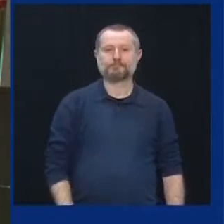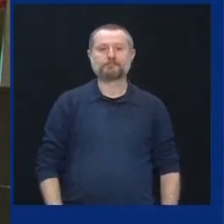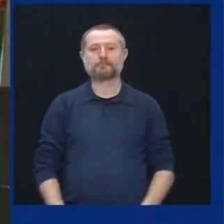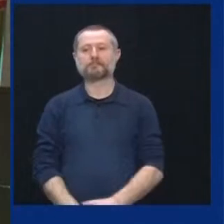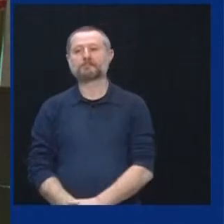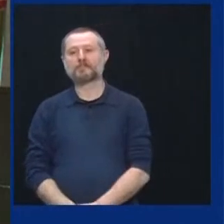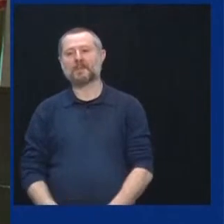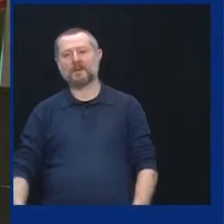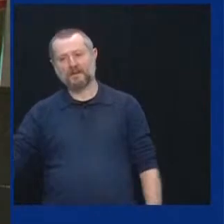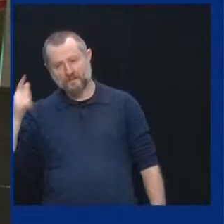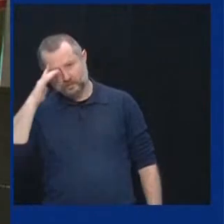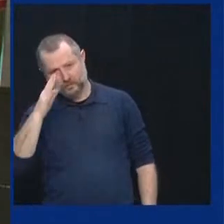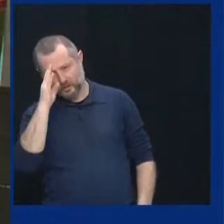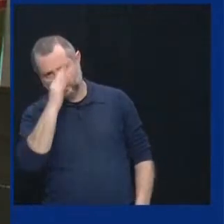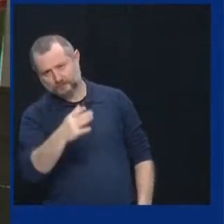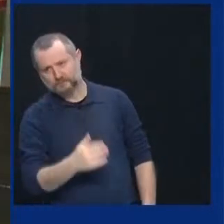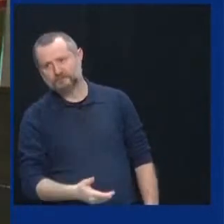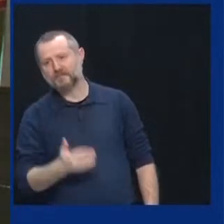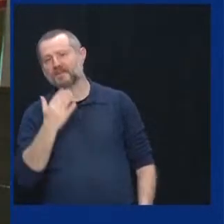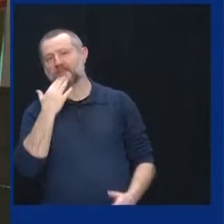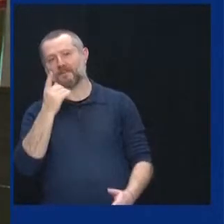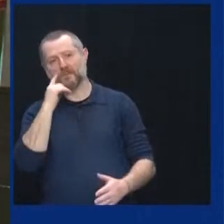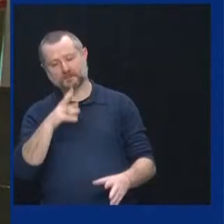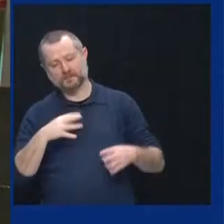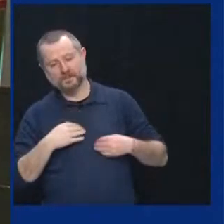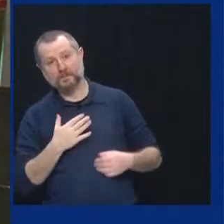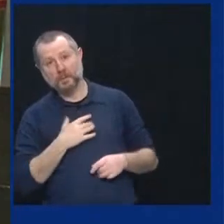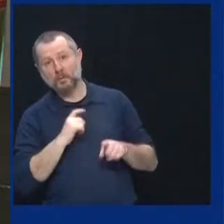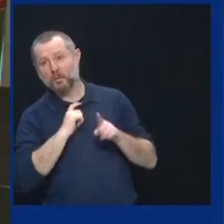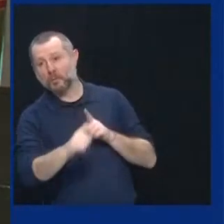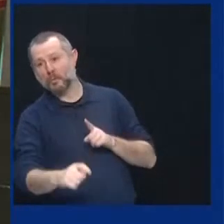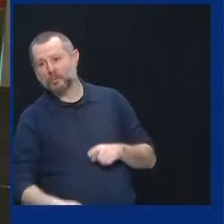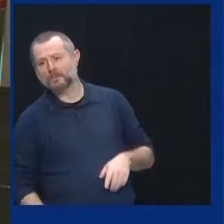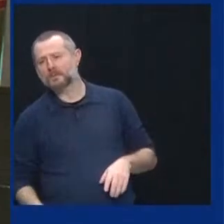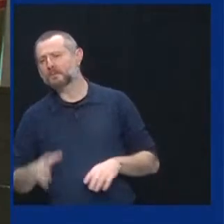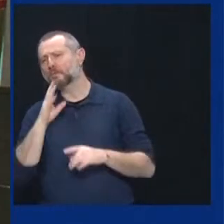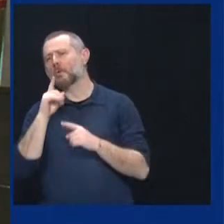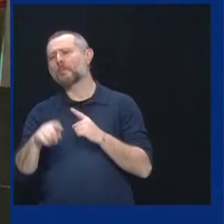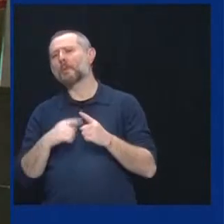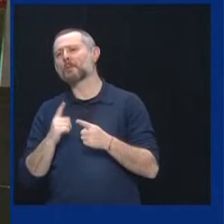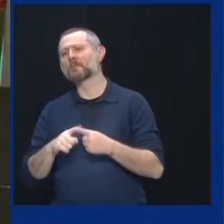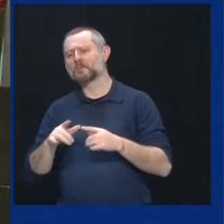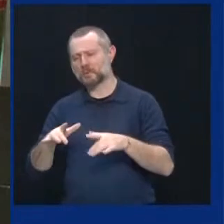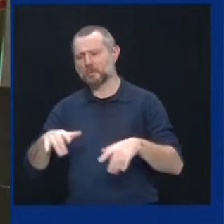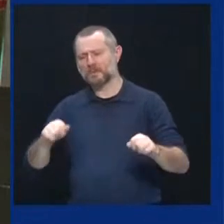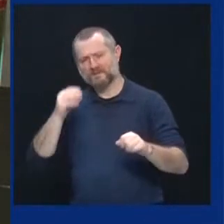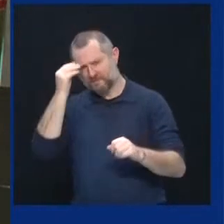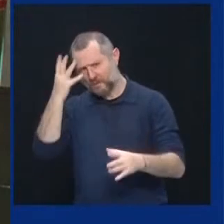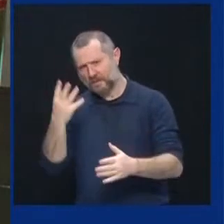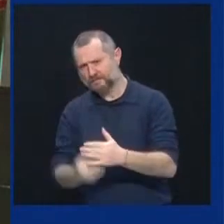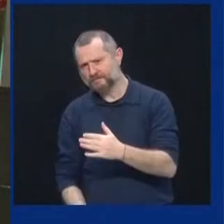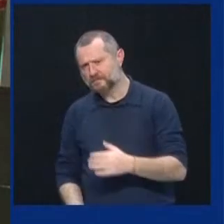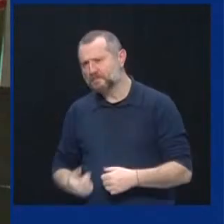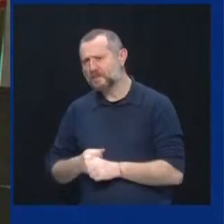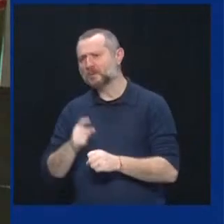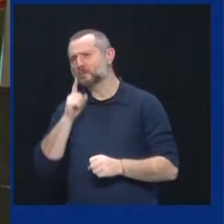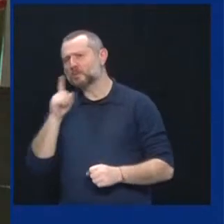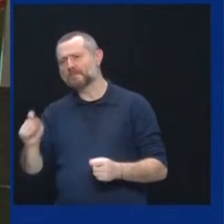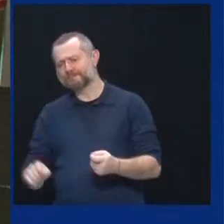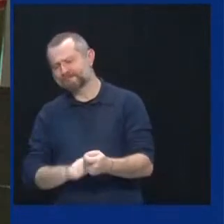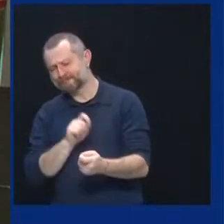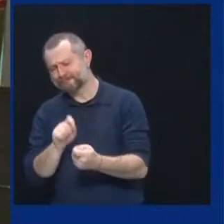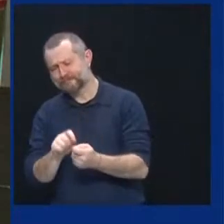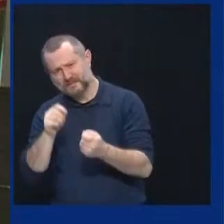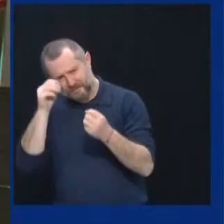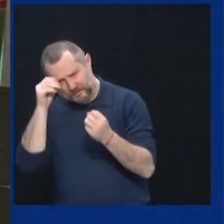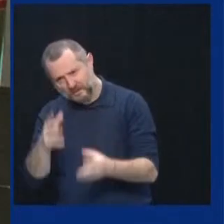Hi, Governor. Thank you for taking my question. Just wanted to follow up on your talks about the void, where I think we all do want to get accurate information out there. Is there